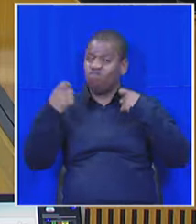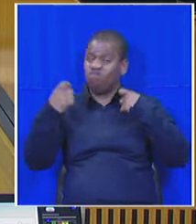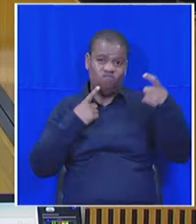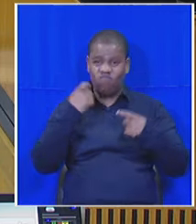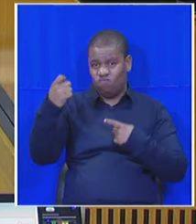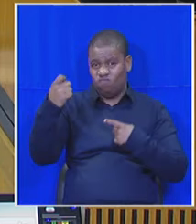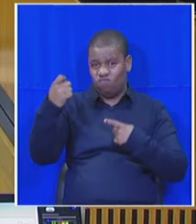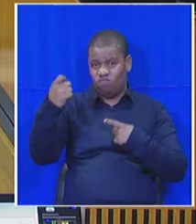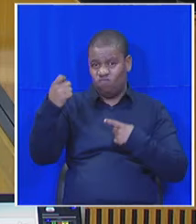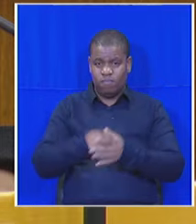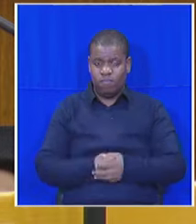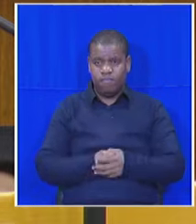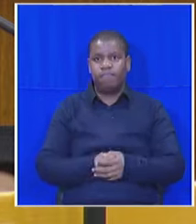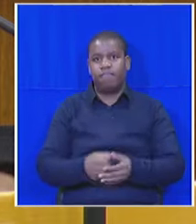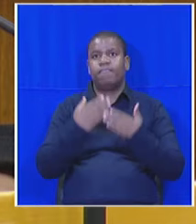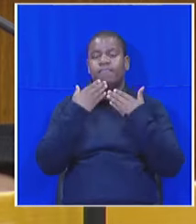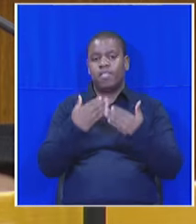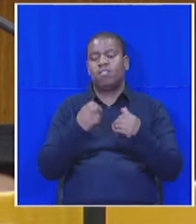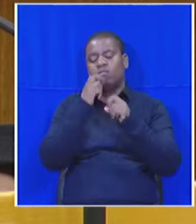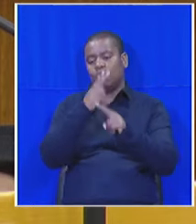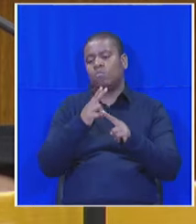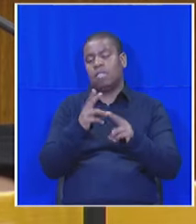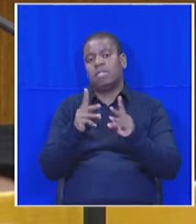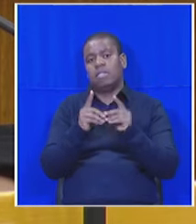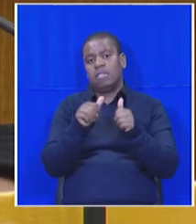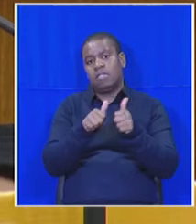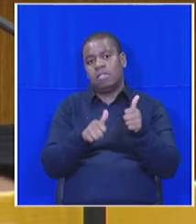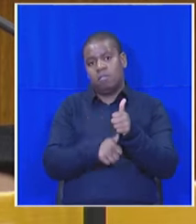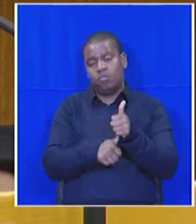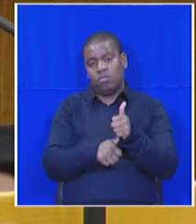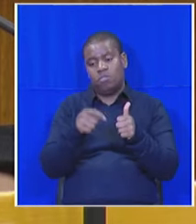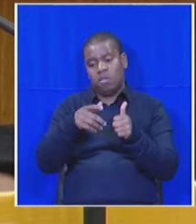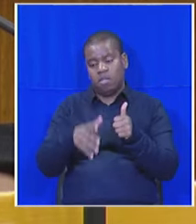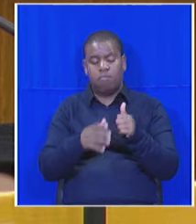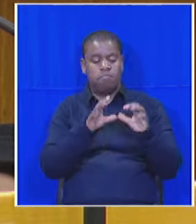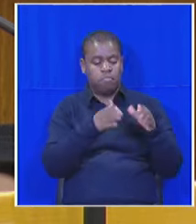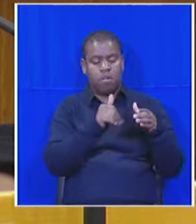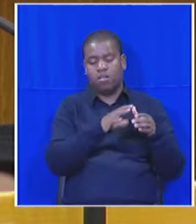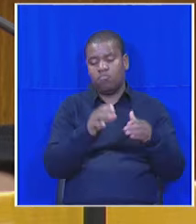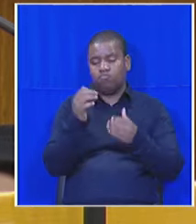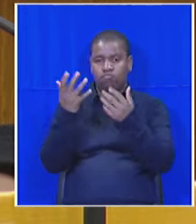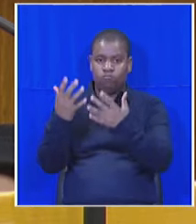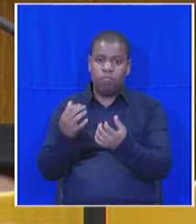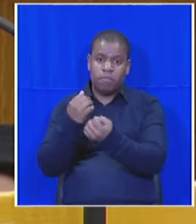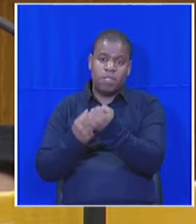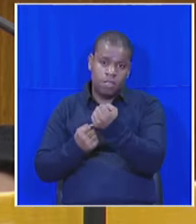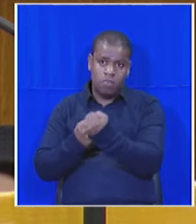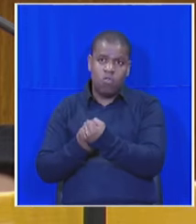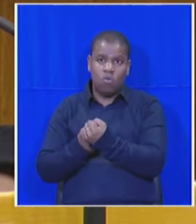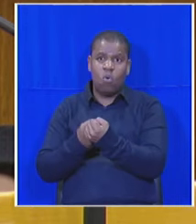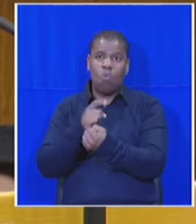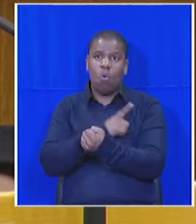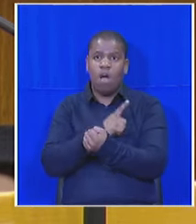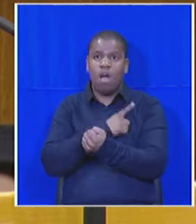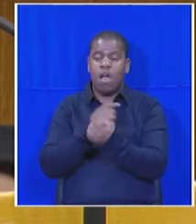Thank you very much, Honourable Deputy Speaker. The ANC support this budget vote because the majority